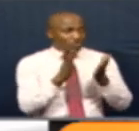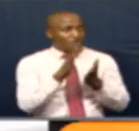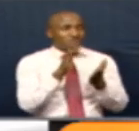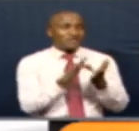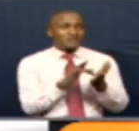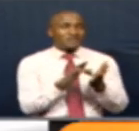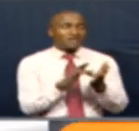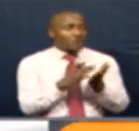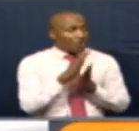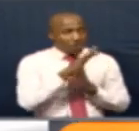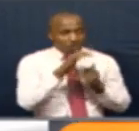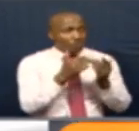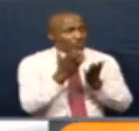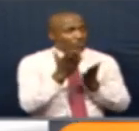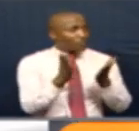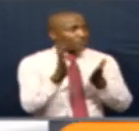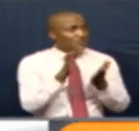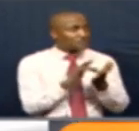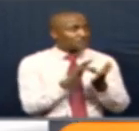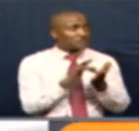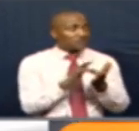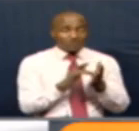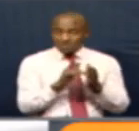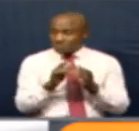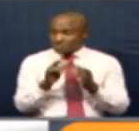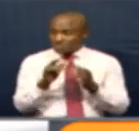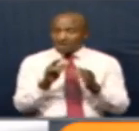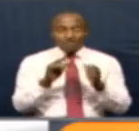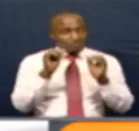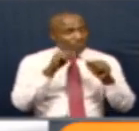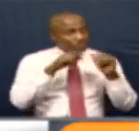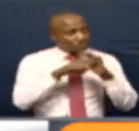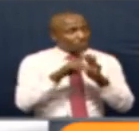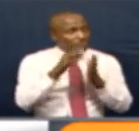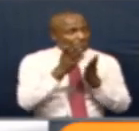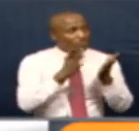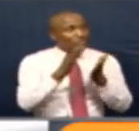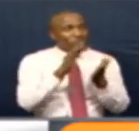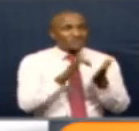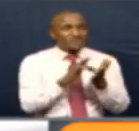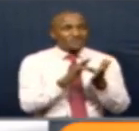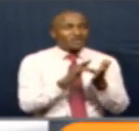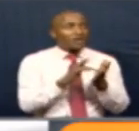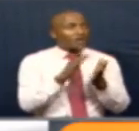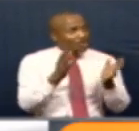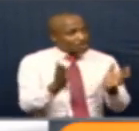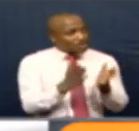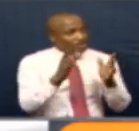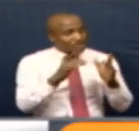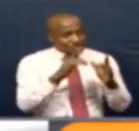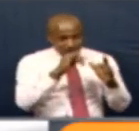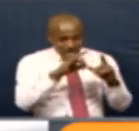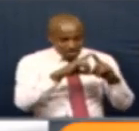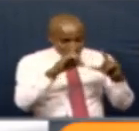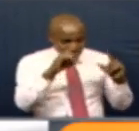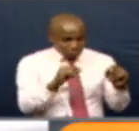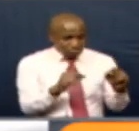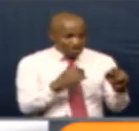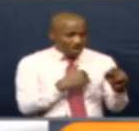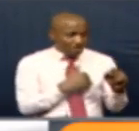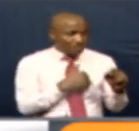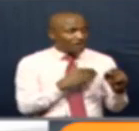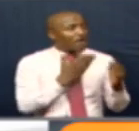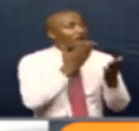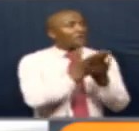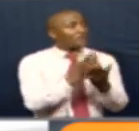It's all at the Huduma Center. So you can walk to walk into a Huduma Center. Uh-huh. They will be encouraged to carry their national IDs, to apply